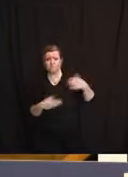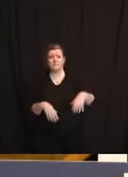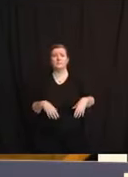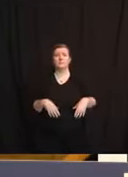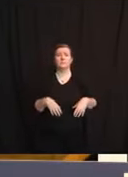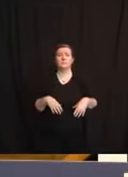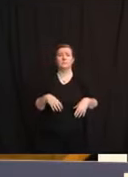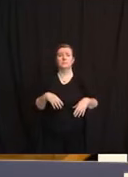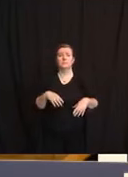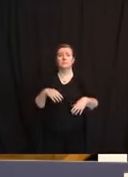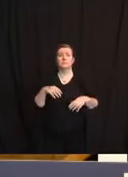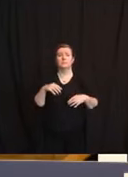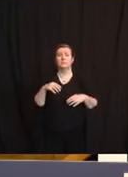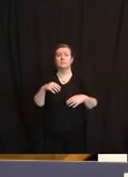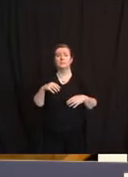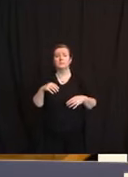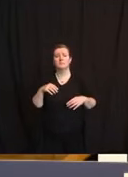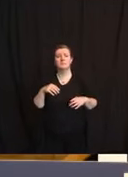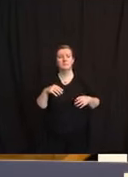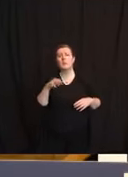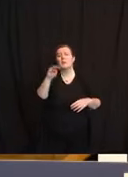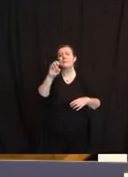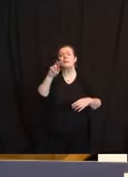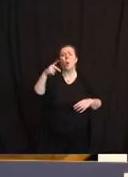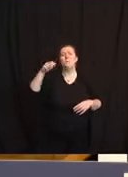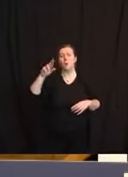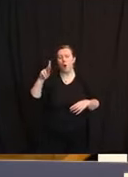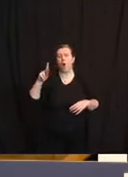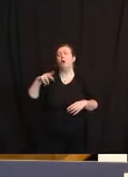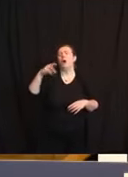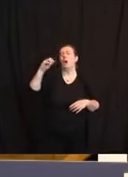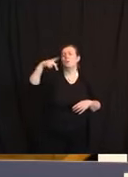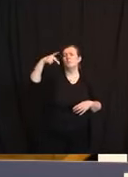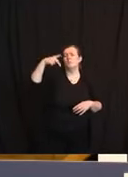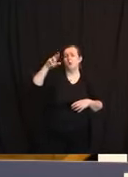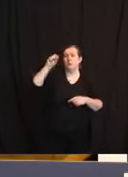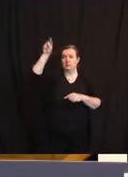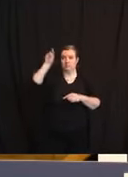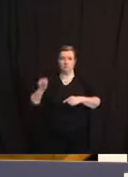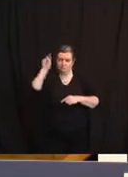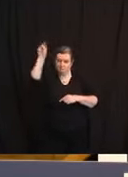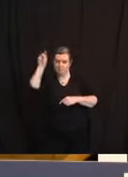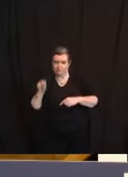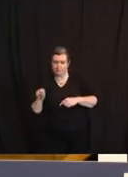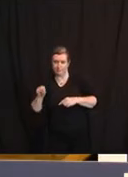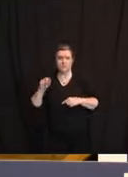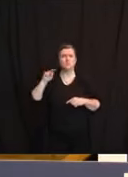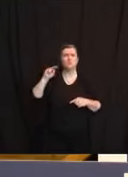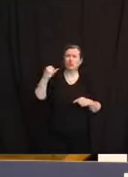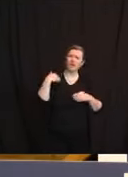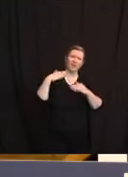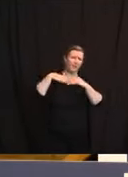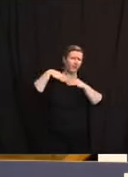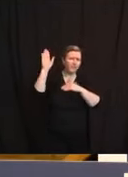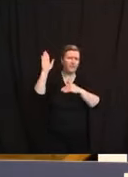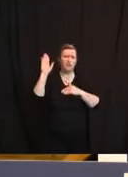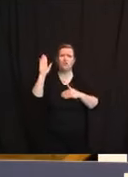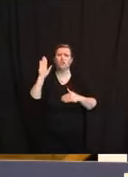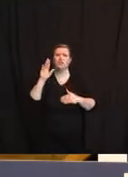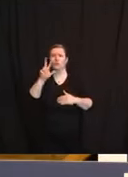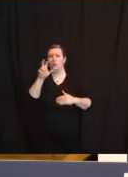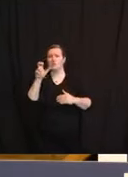Home and the Paramus Veterans Memorial Home. The state now has over 300 National Guard